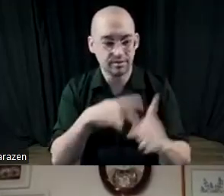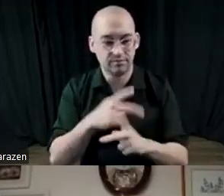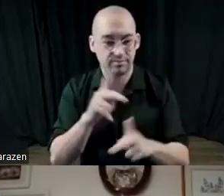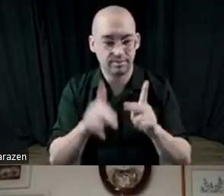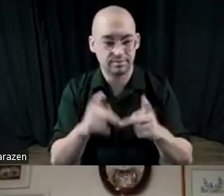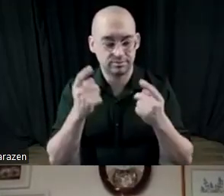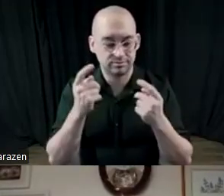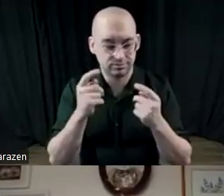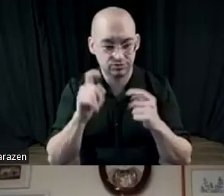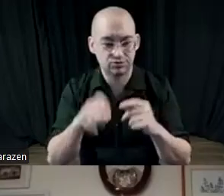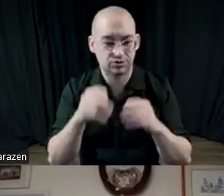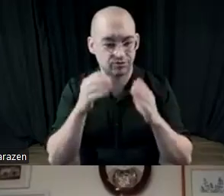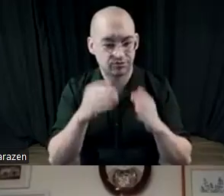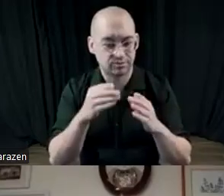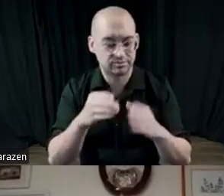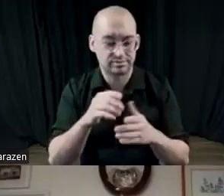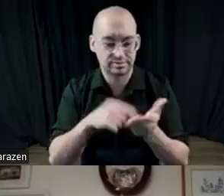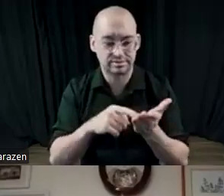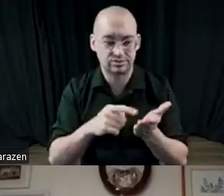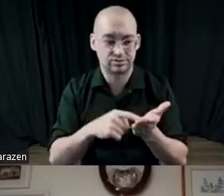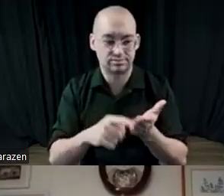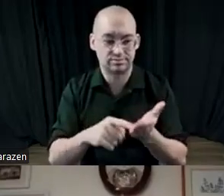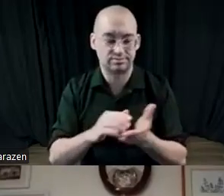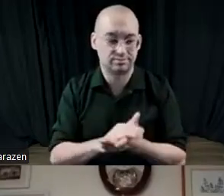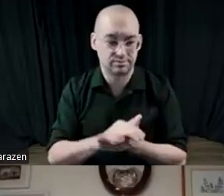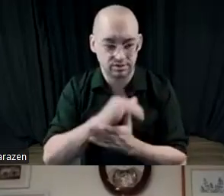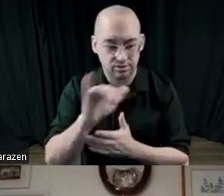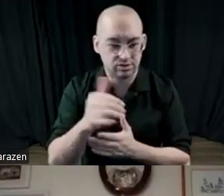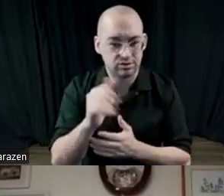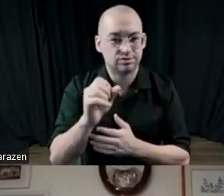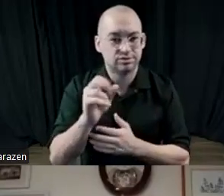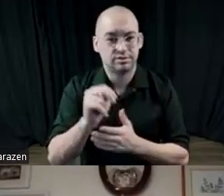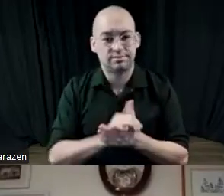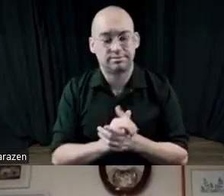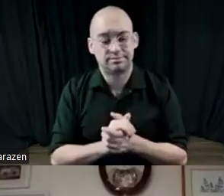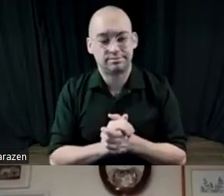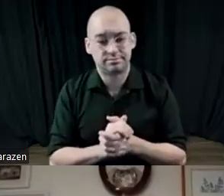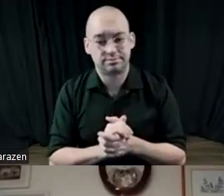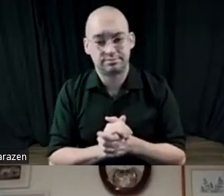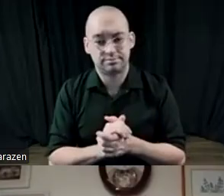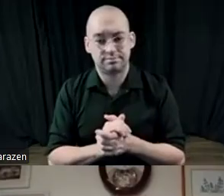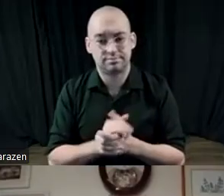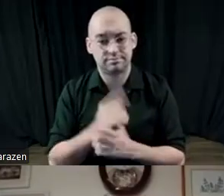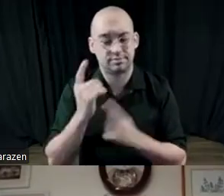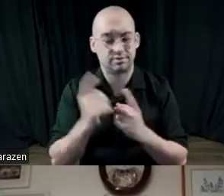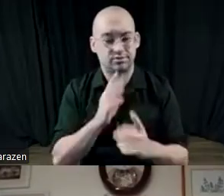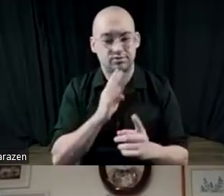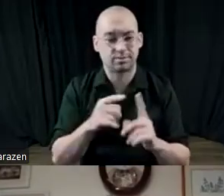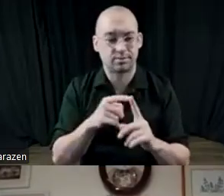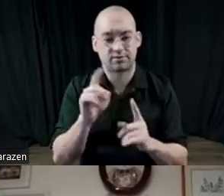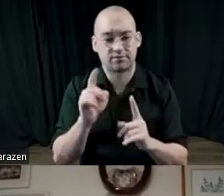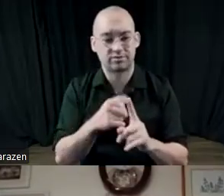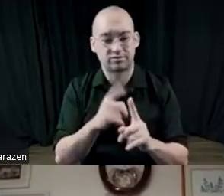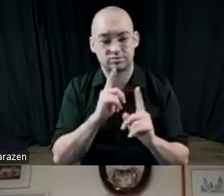of the discussion, I think. Jason. I think talking about first responders is